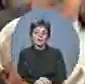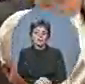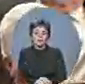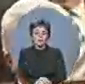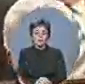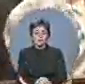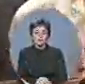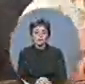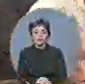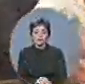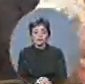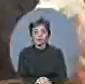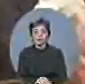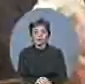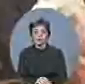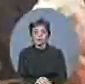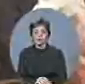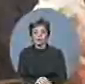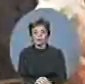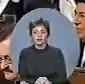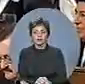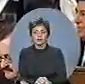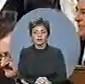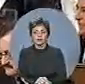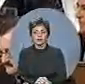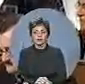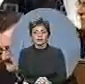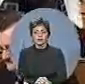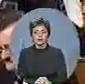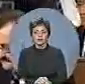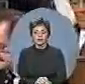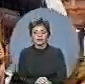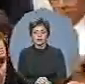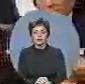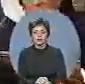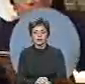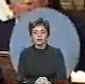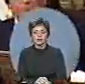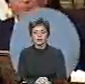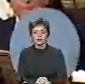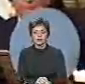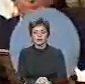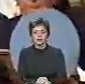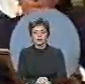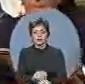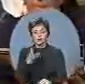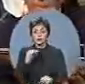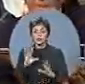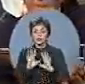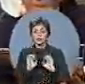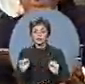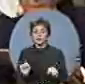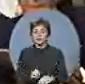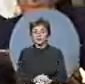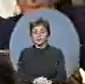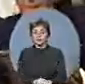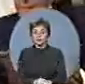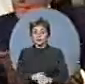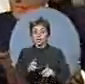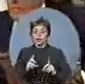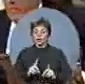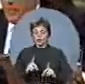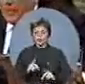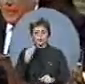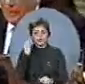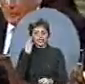this motion, which is the consensus of all members of the National Assembly? The Honourable Minister of Finance. I'm sure the member opposite is aware. I'm not going to talk now